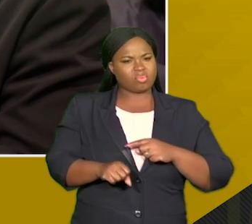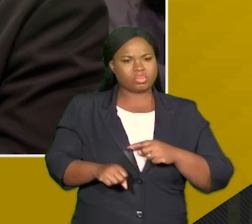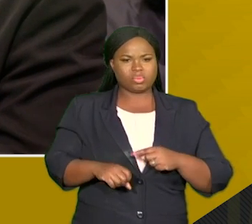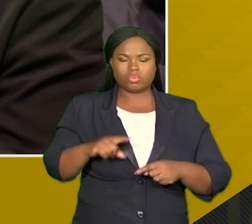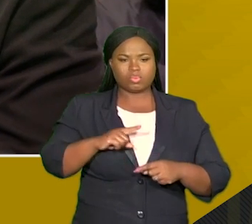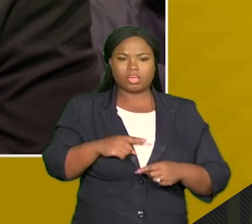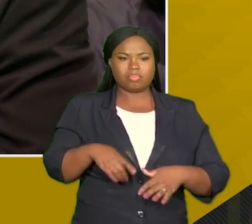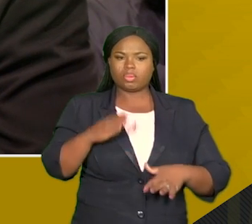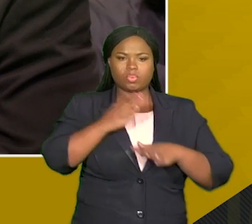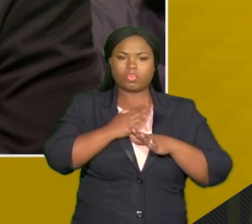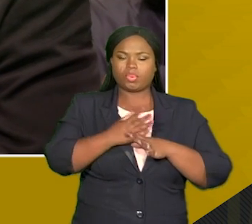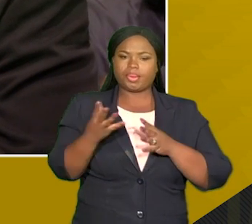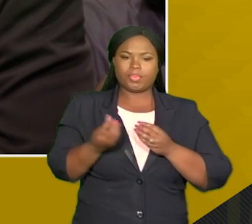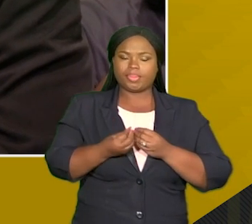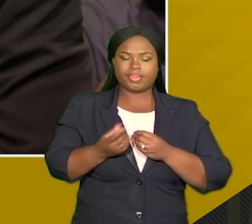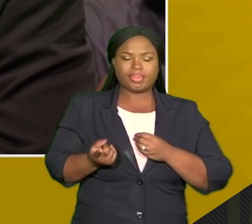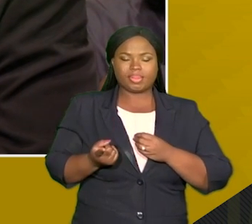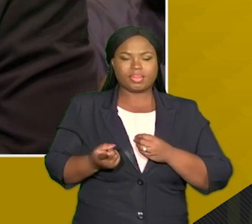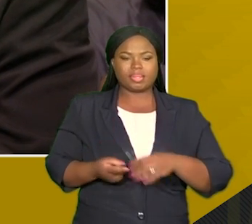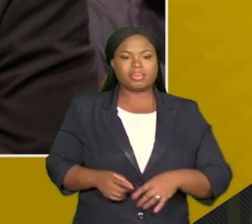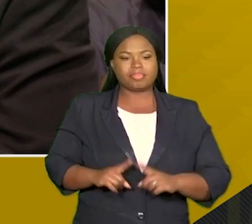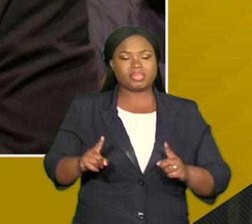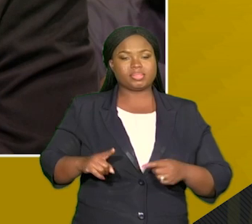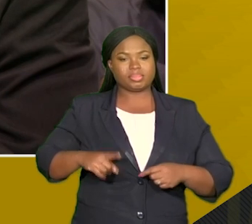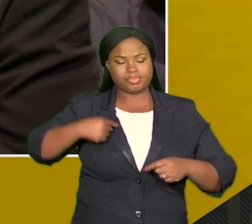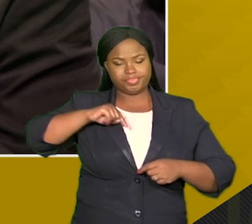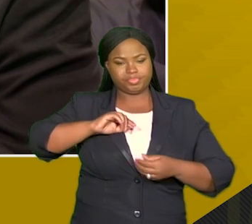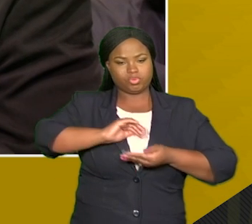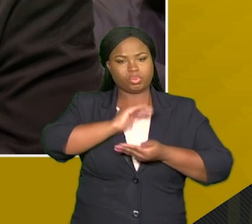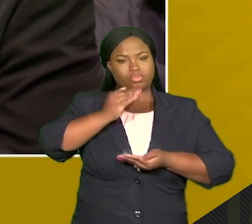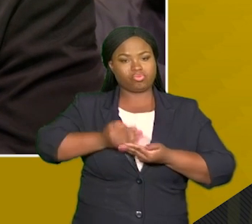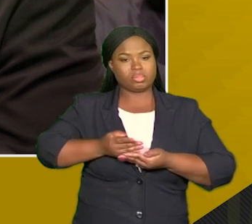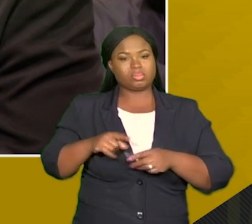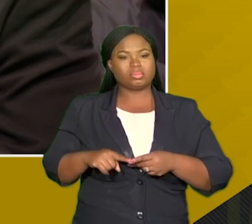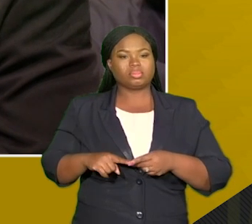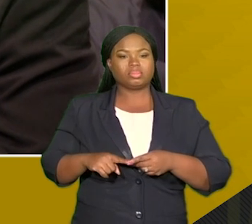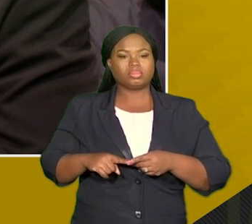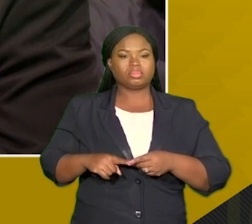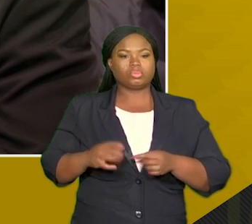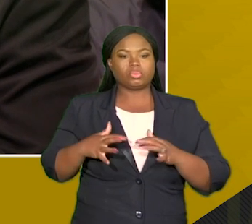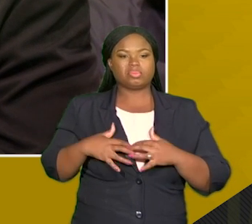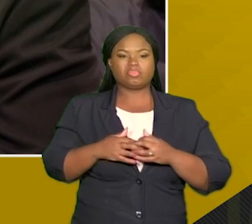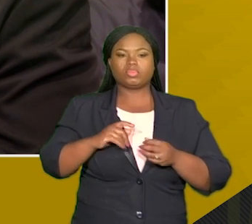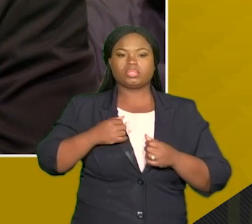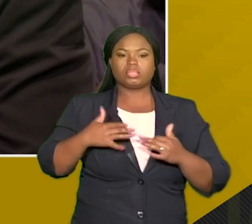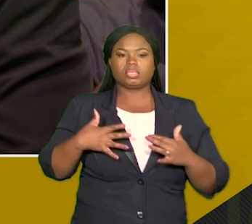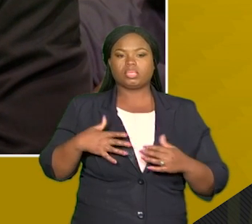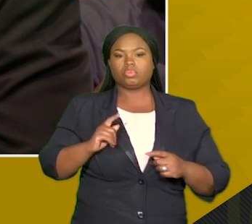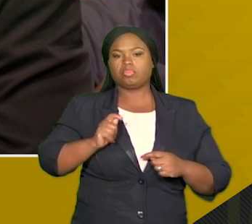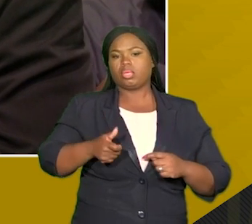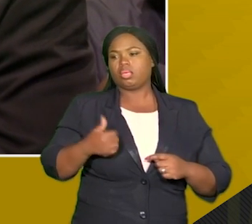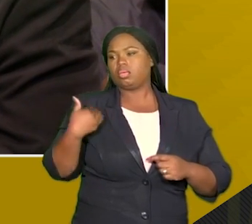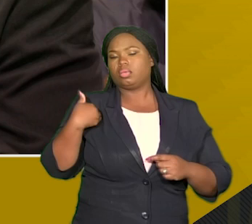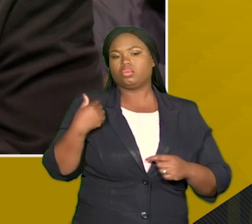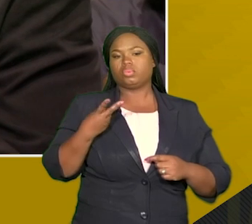don't work directly with them. But from the trust, we give children, the trust only started paying out in